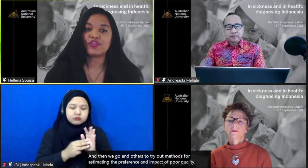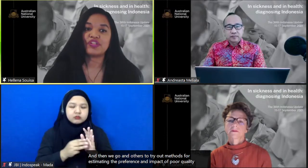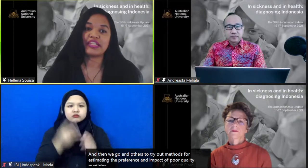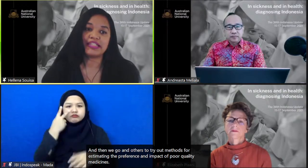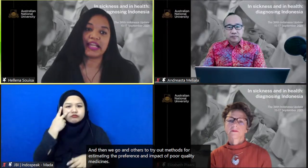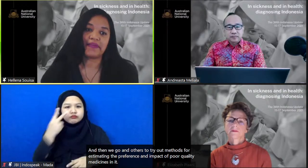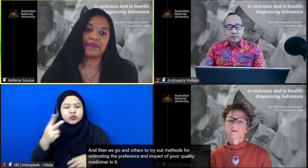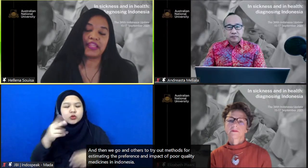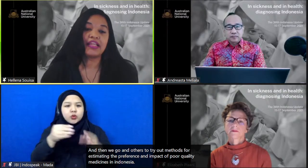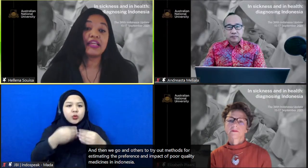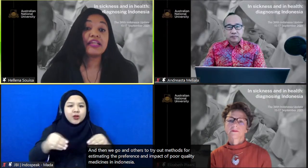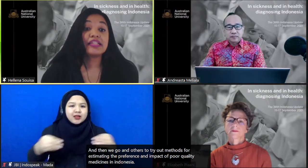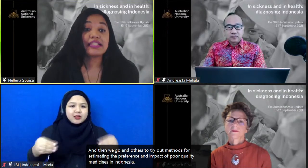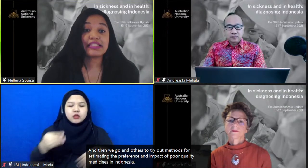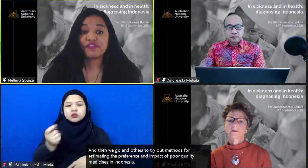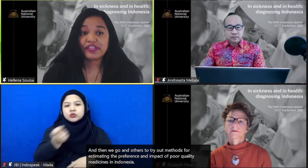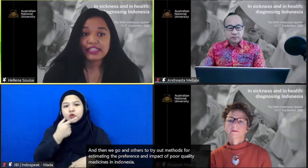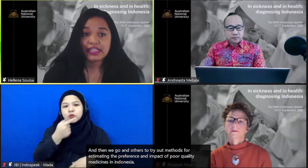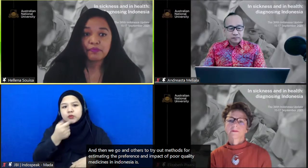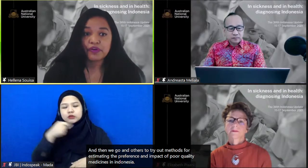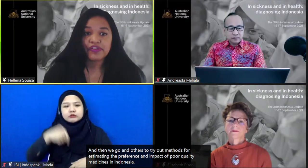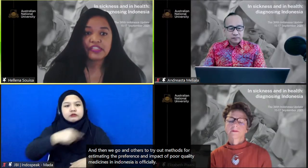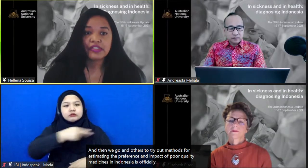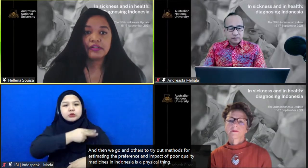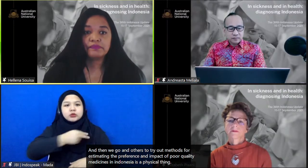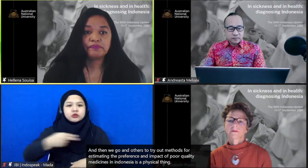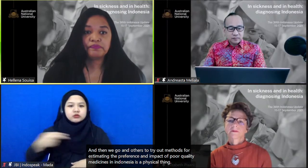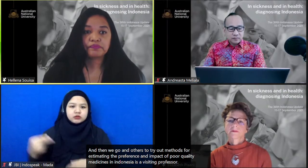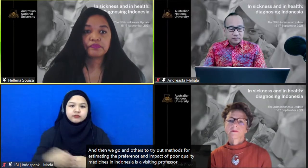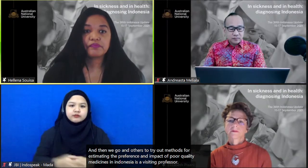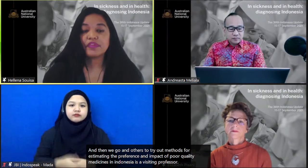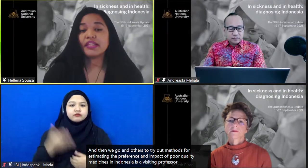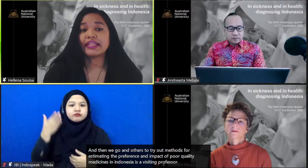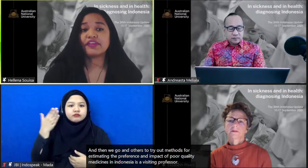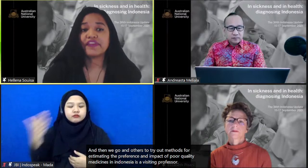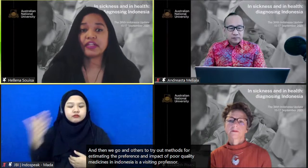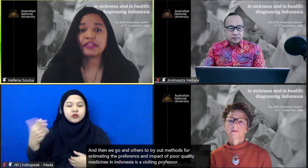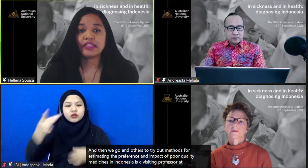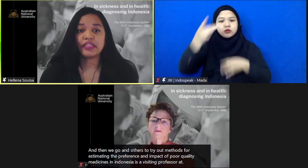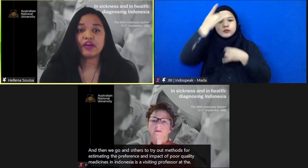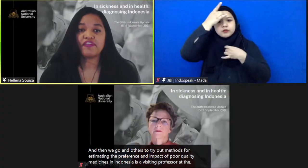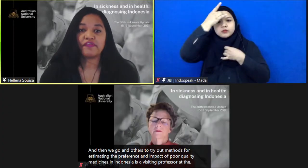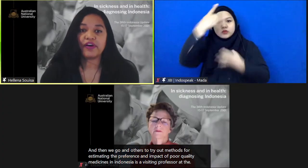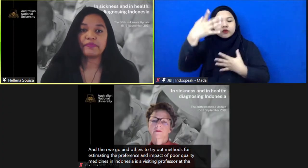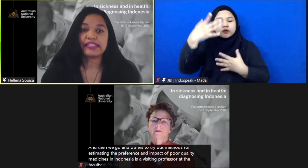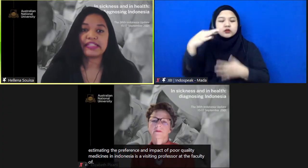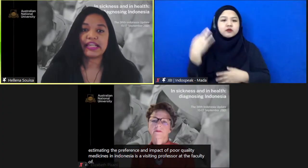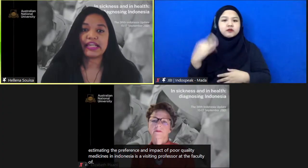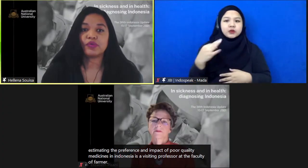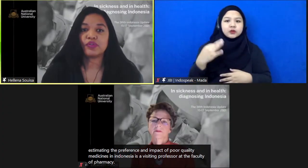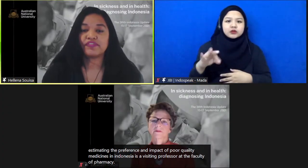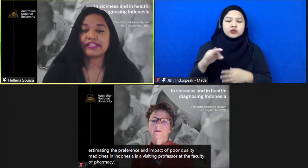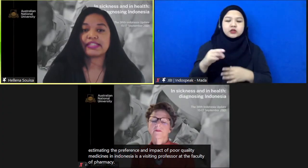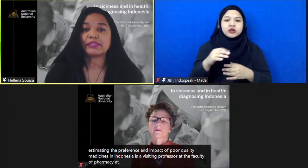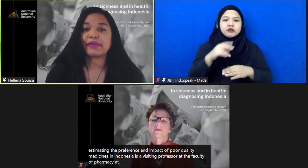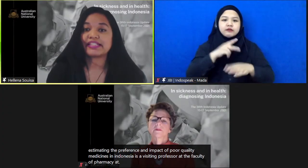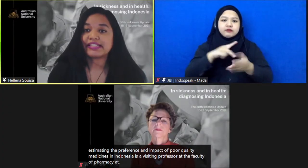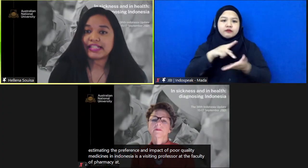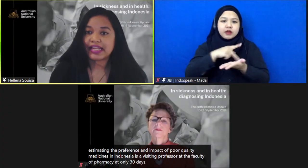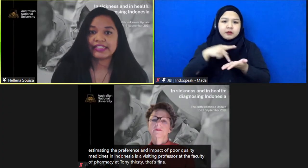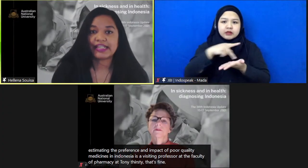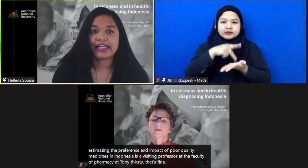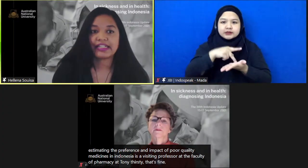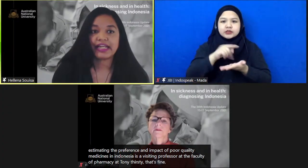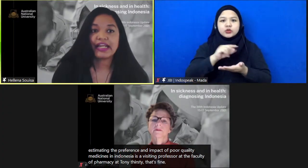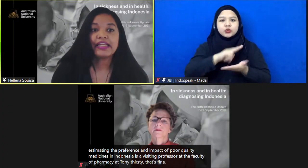medicines in Indonesia. She is a visiting professor at the Faculty of Pharmacy at Universitas